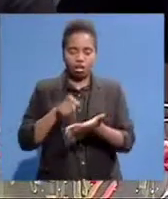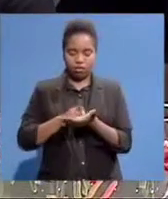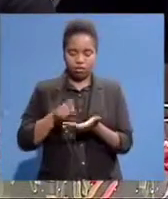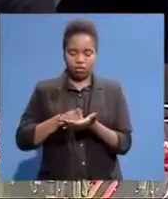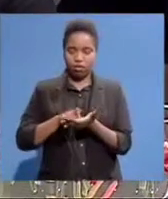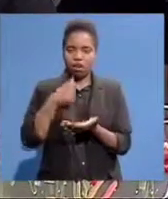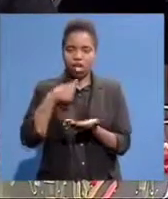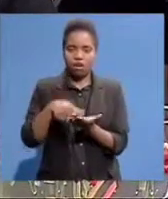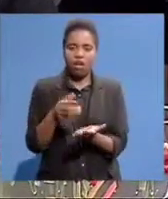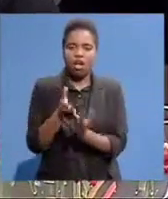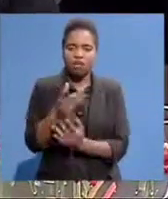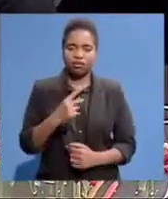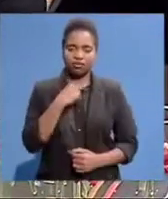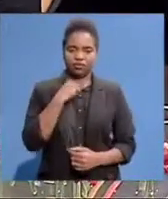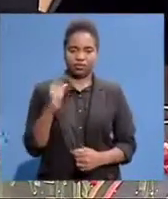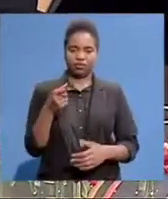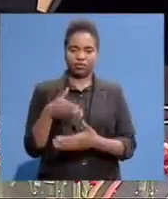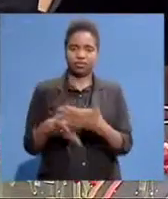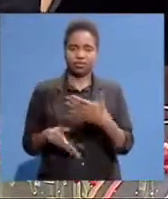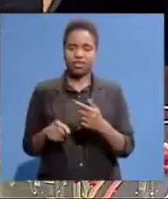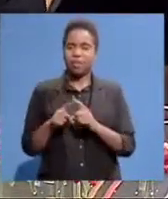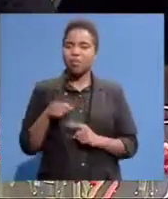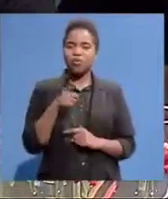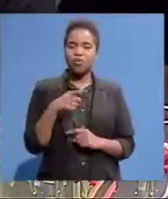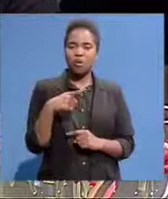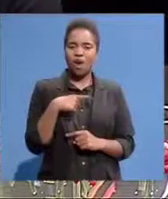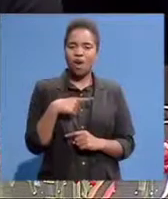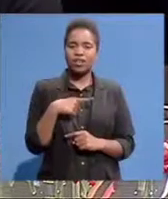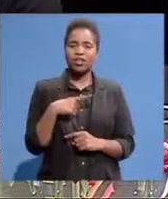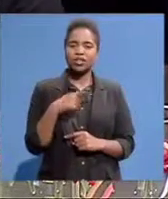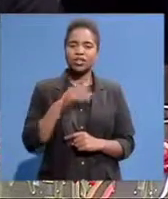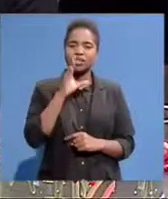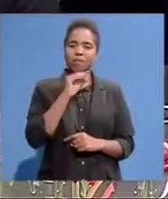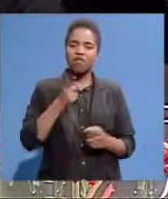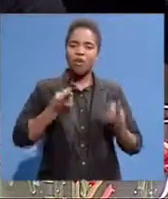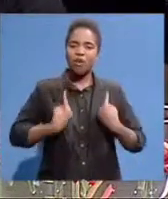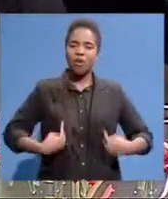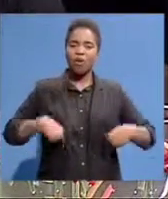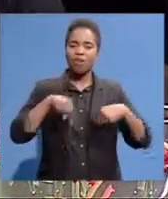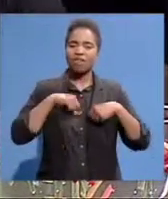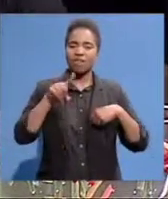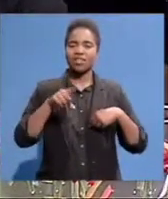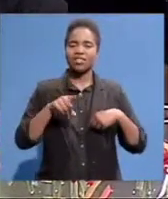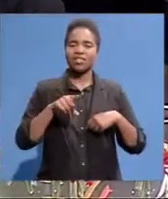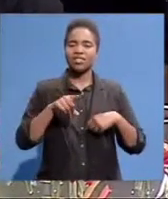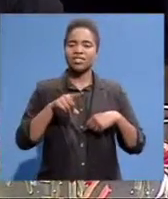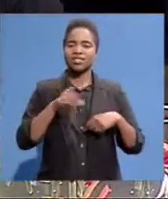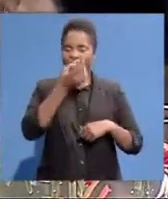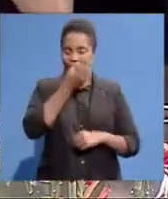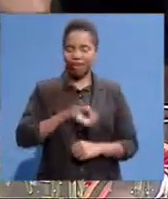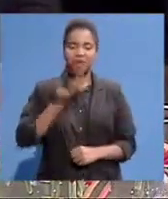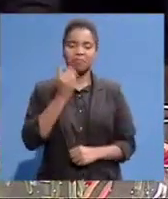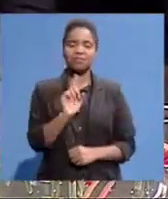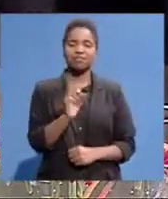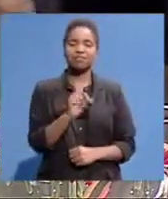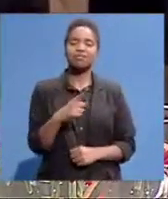apartheid regime due to our dispensation. And here you were, our mouthpieces, to say, "Ningaphela amandla bantwana bethu." How did